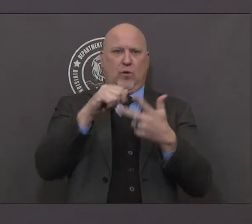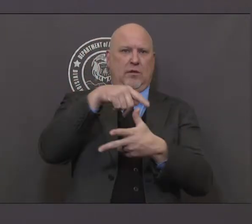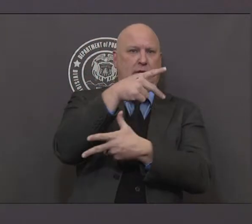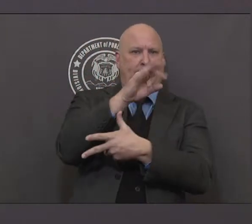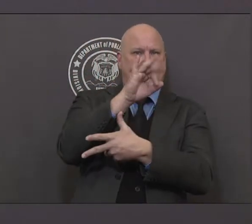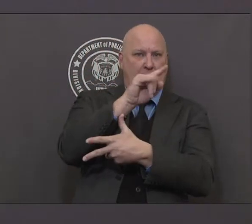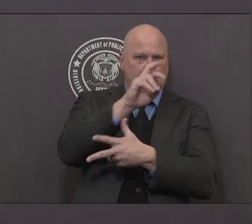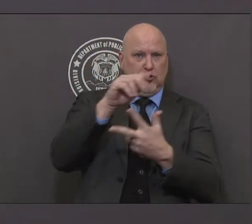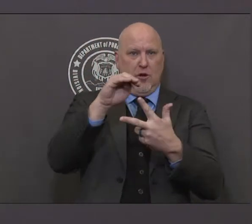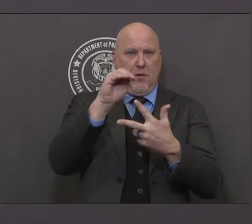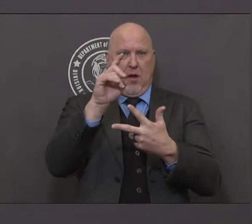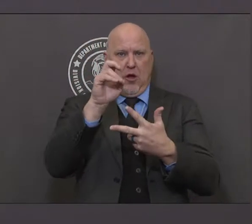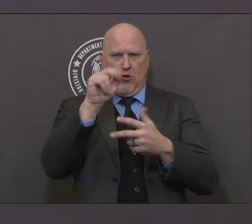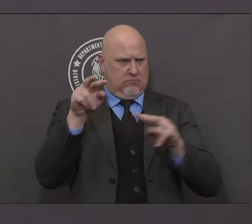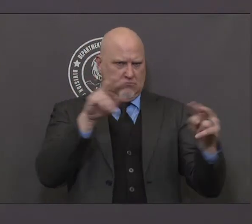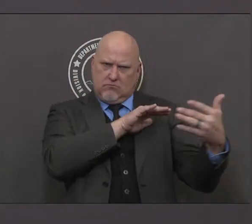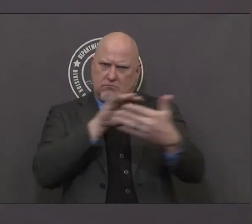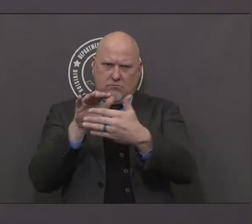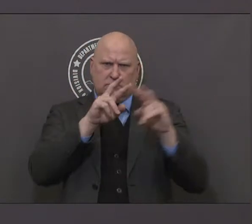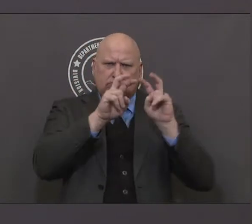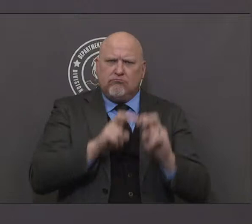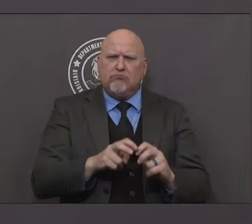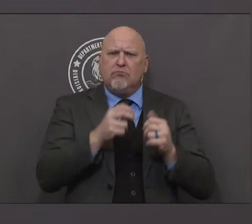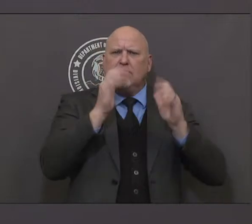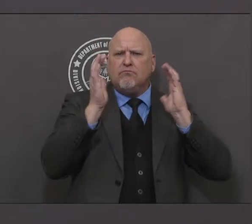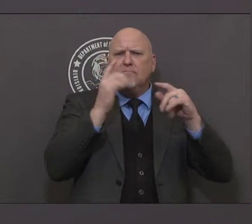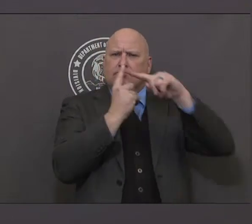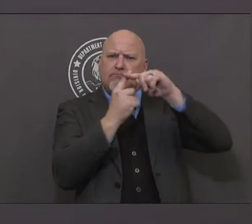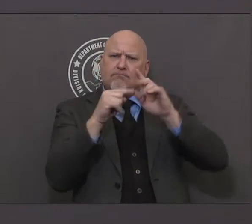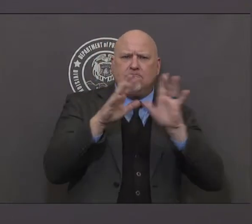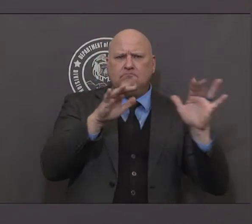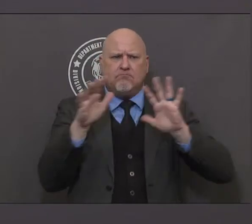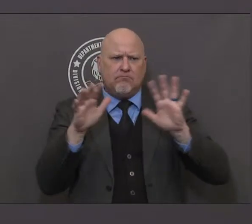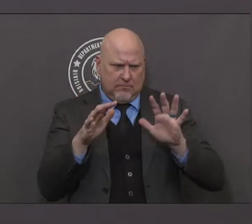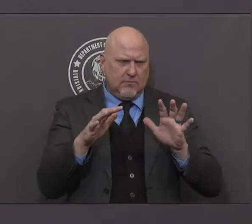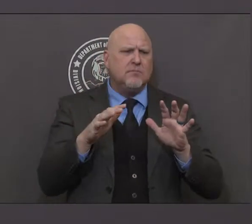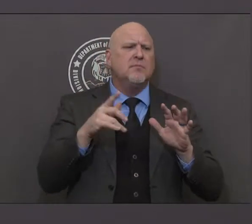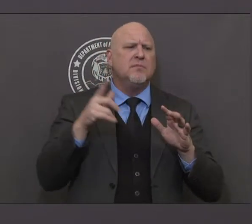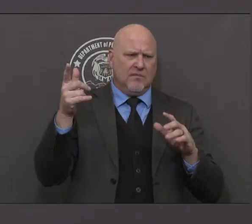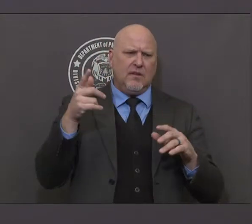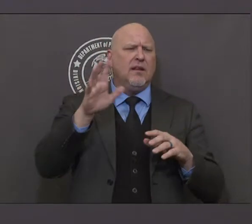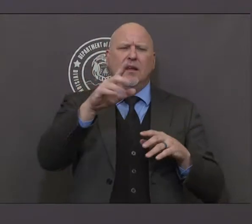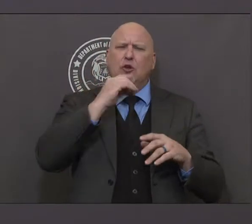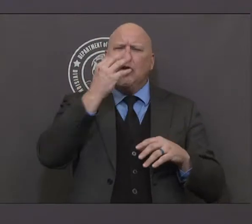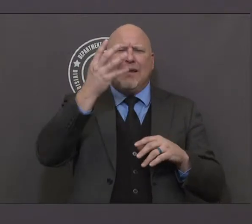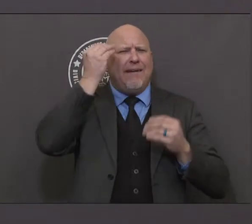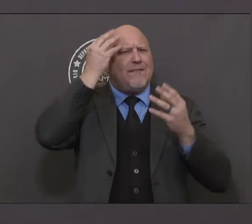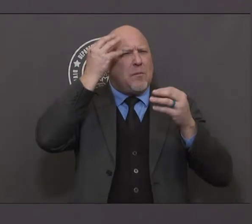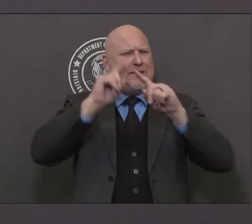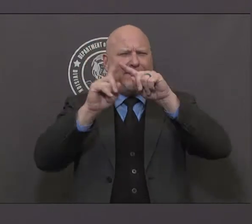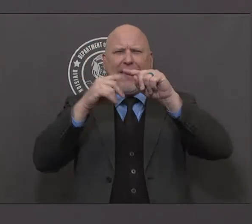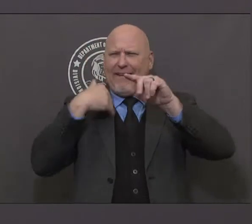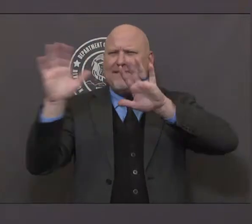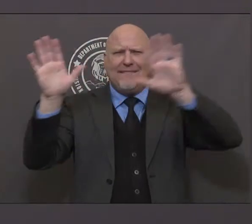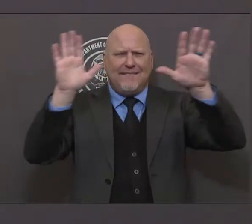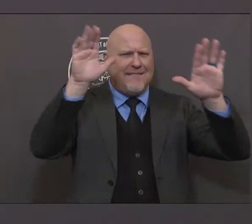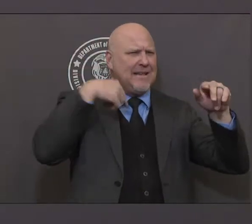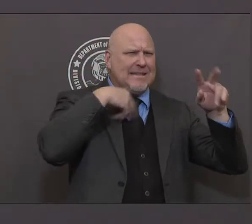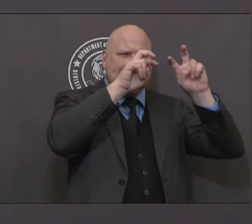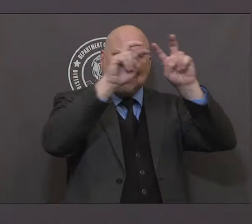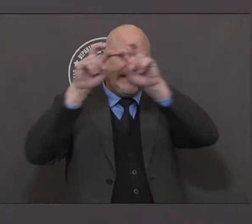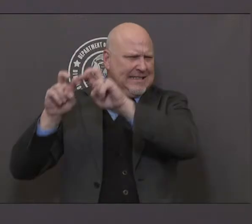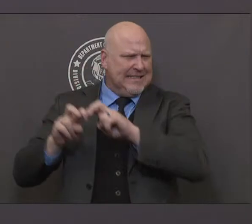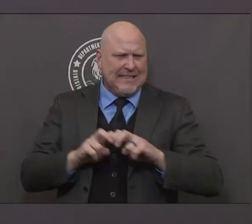The clinical trials between the vaccines were designed differently. The Moderna and Pfizer both tested for